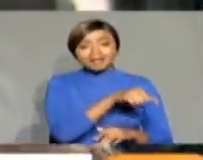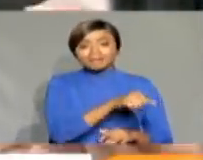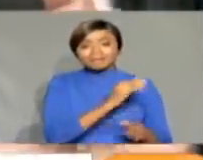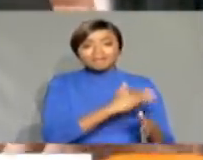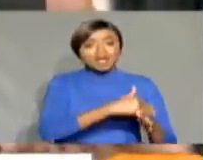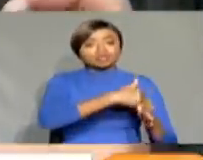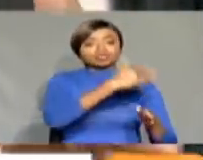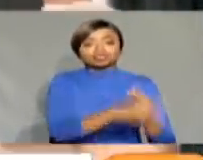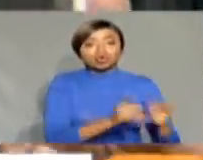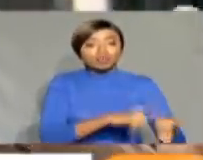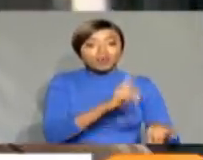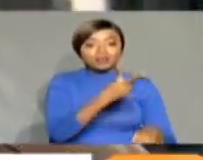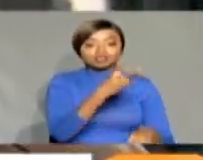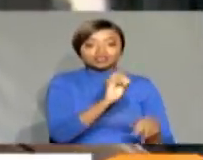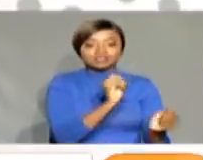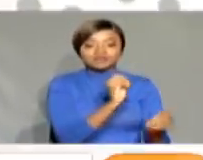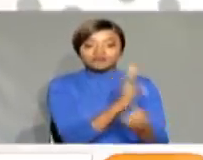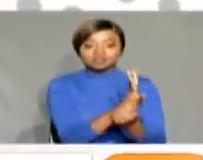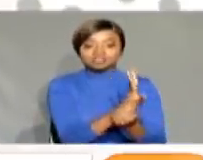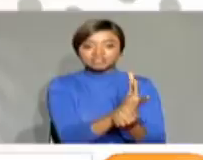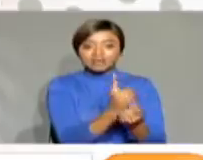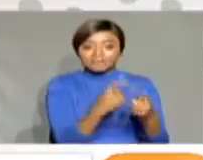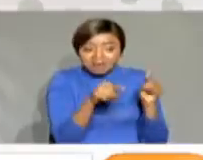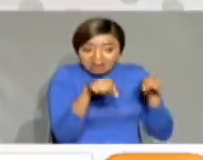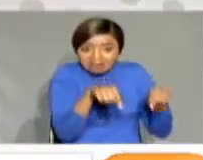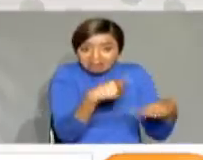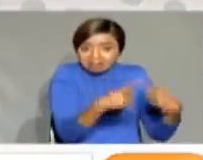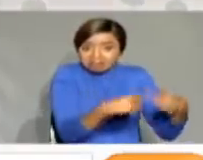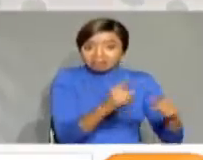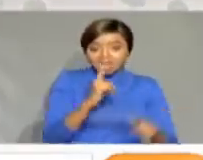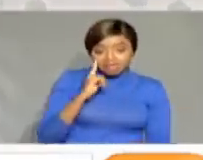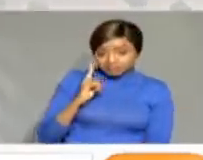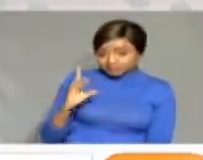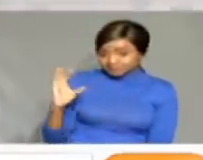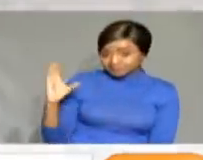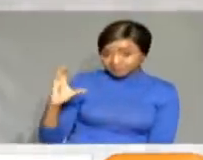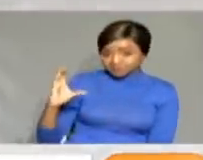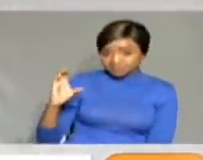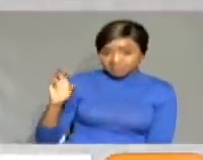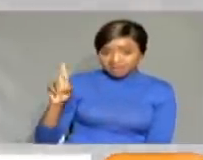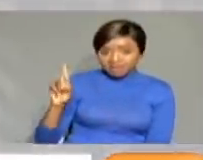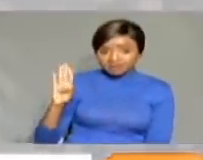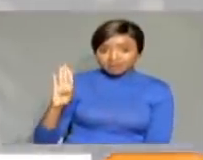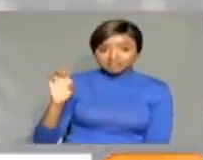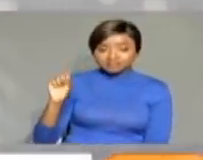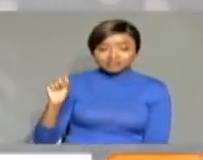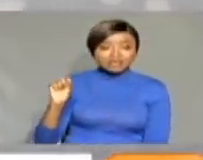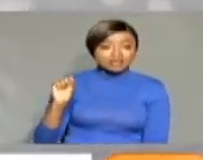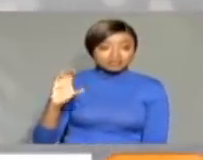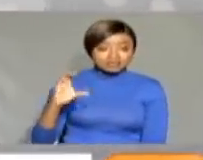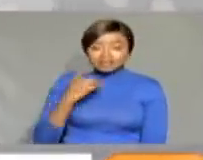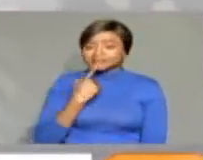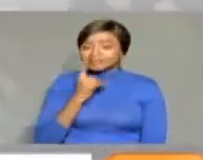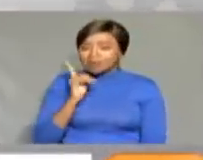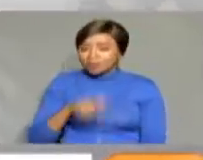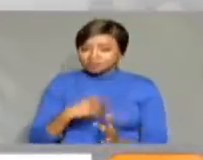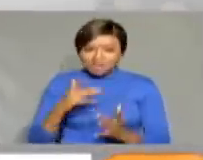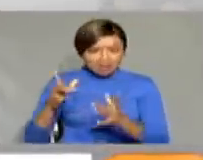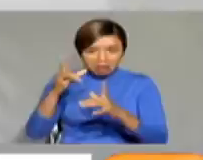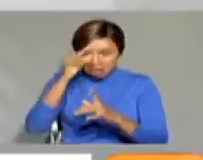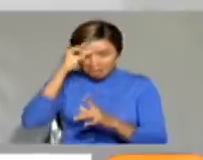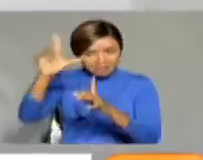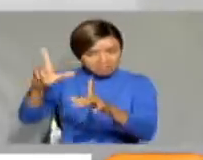end of 2014. But CRBC in a statement says it has all the clearance from government agencies to undertake the